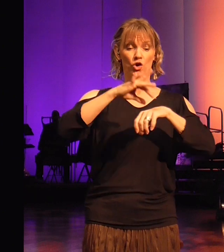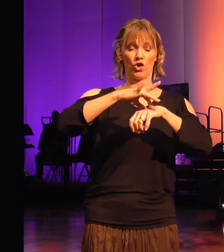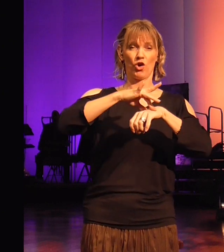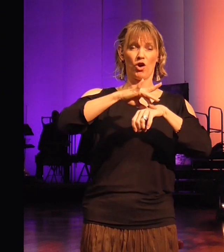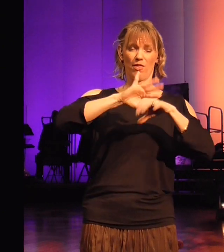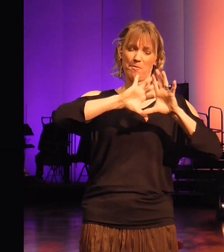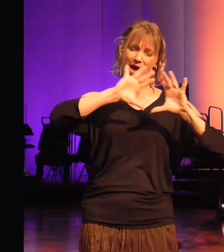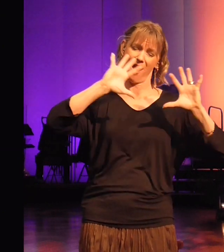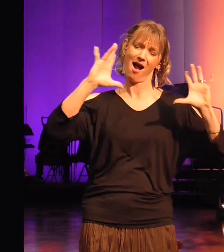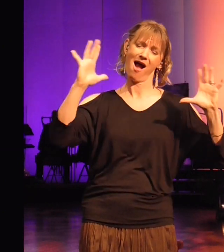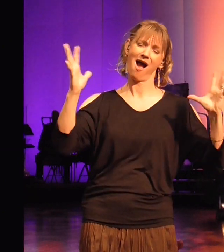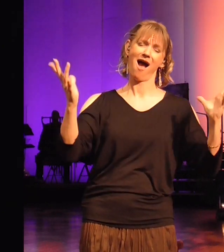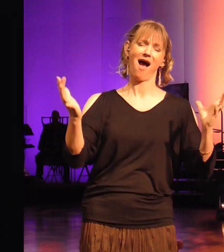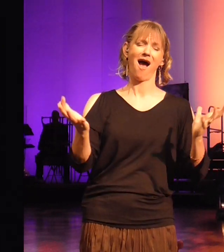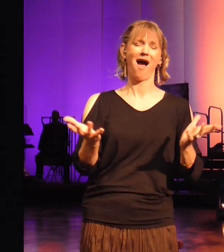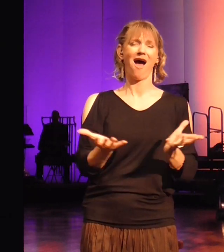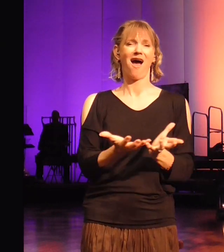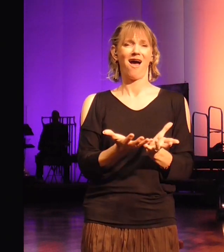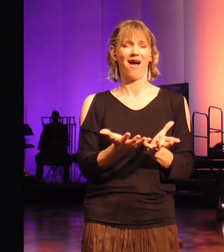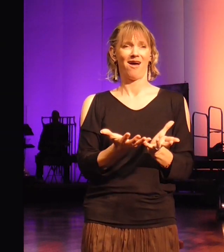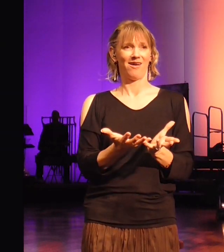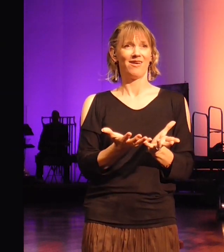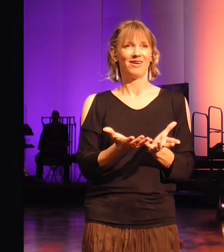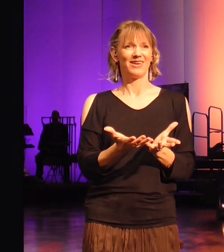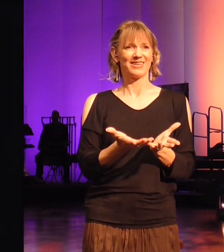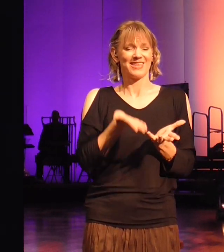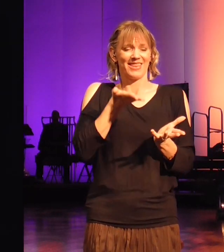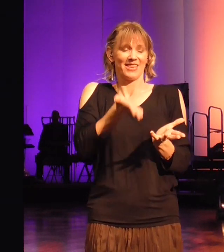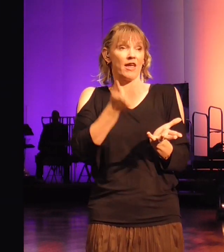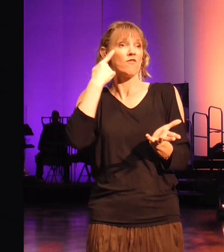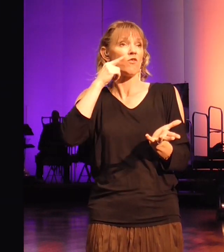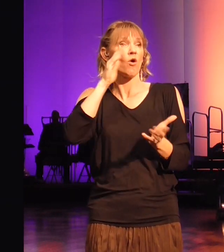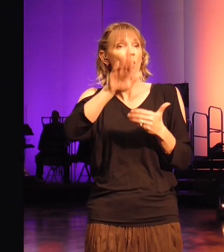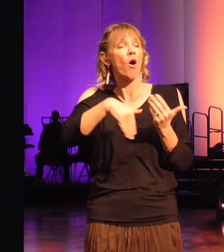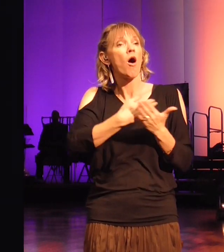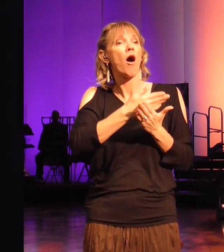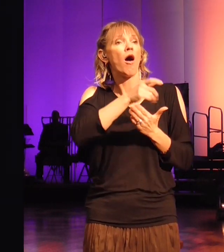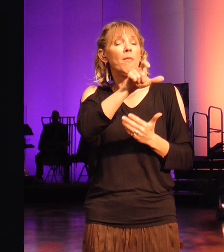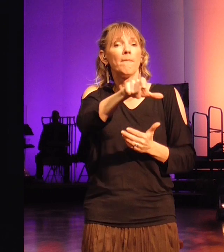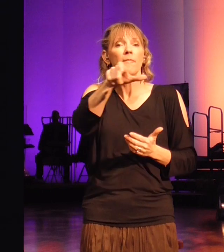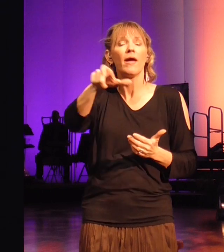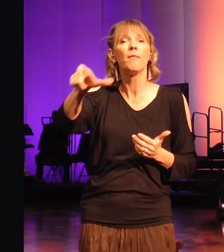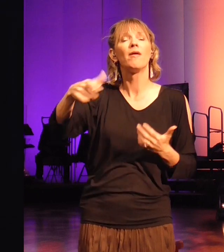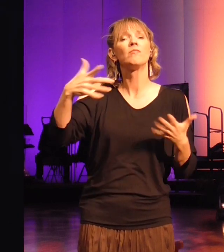there for all those who have experienced the